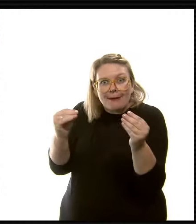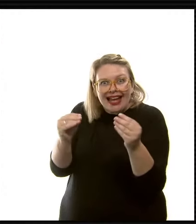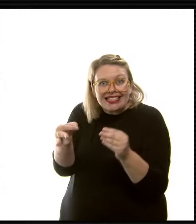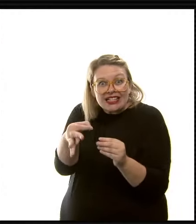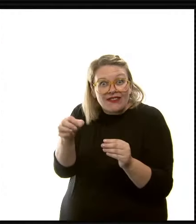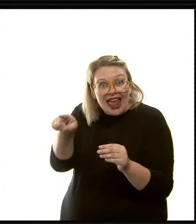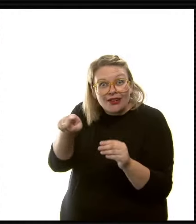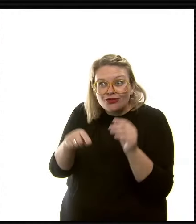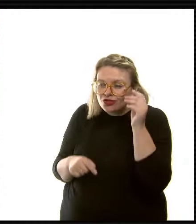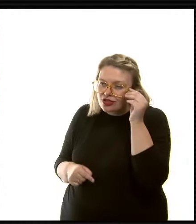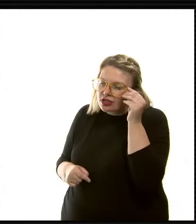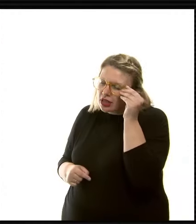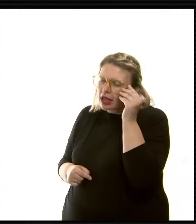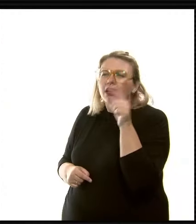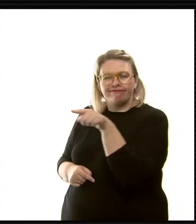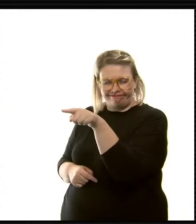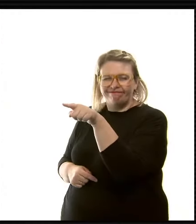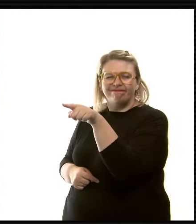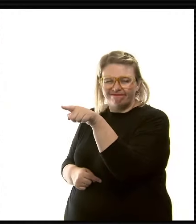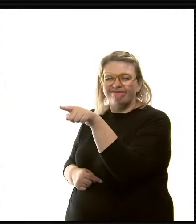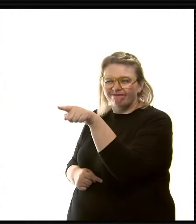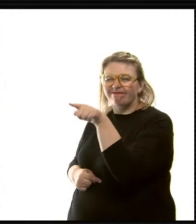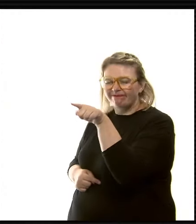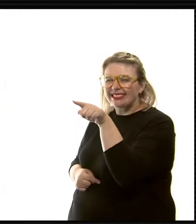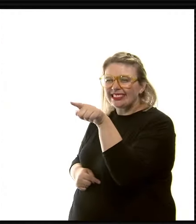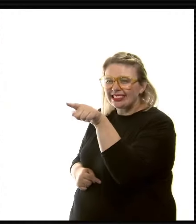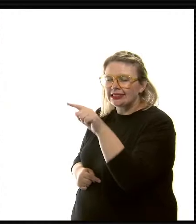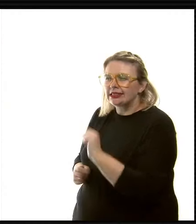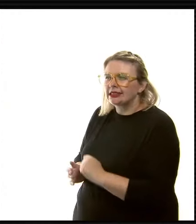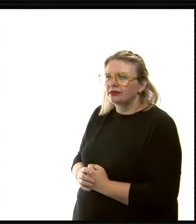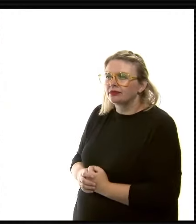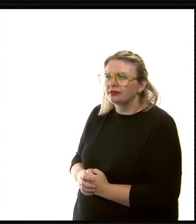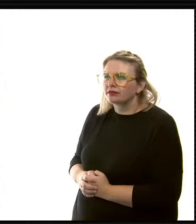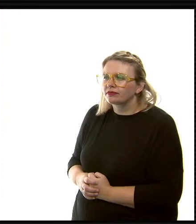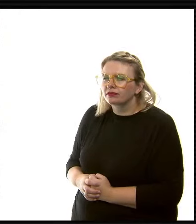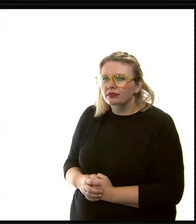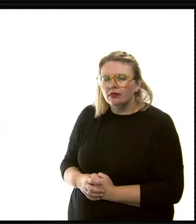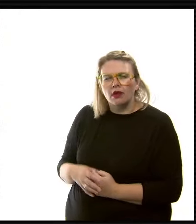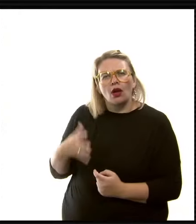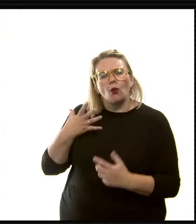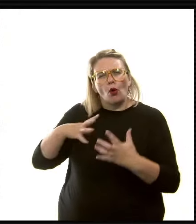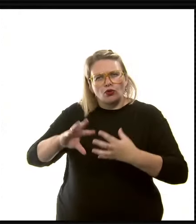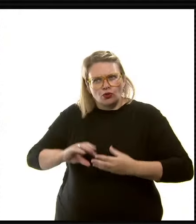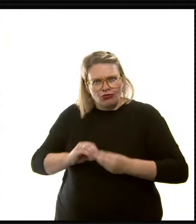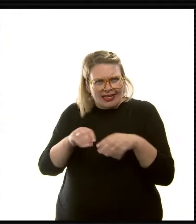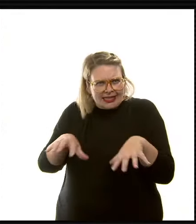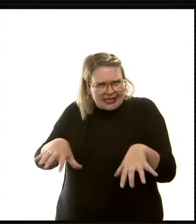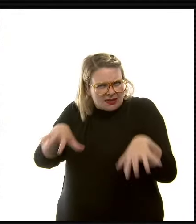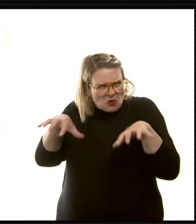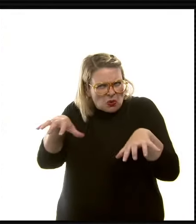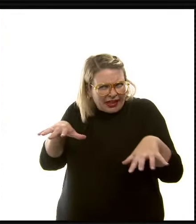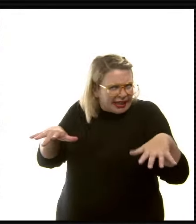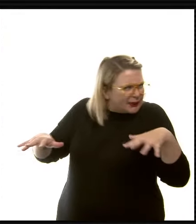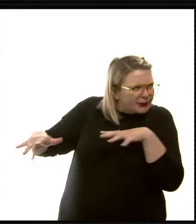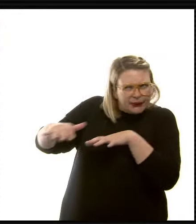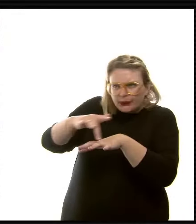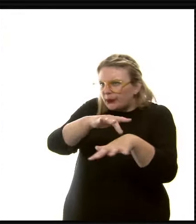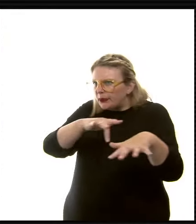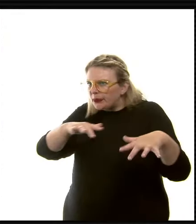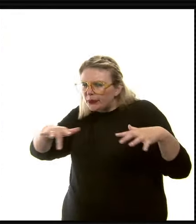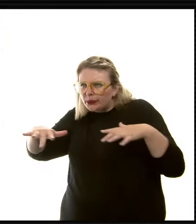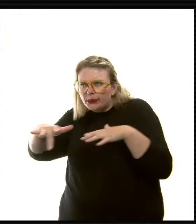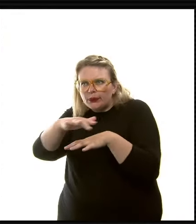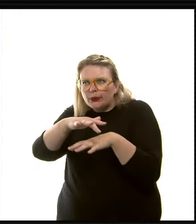about this? Yes, Vic, absolutely right. It's a taiga abandoned village we have here. So we try to create a very spooky atmosphere here with the black cat,